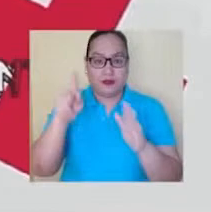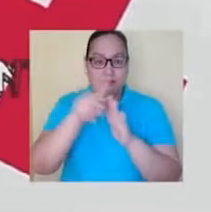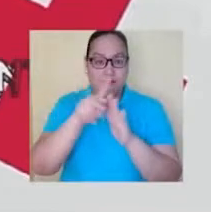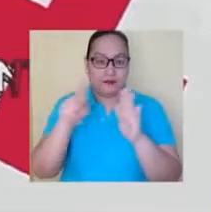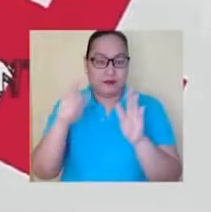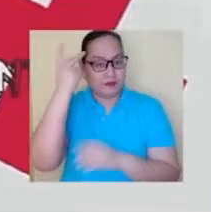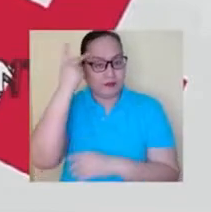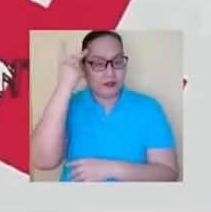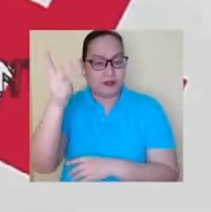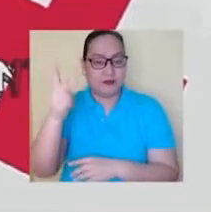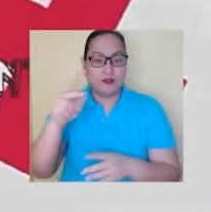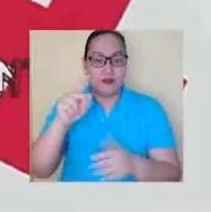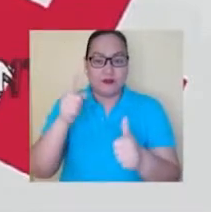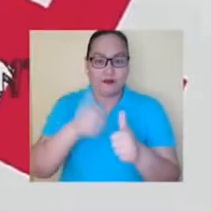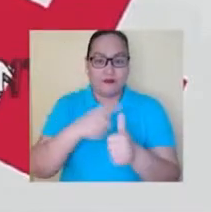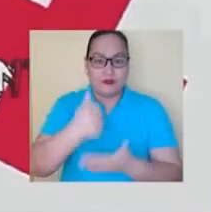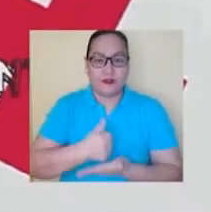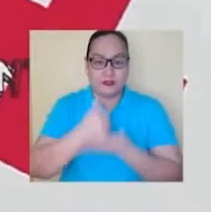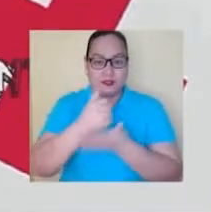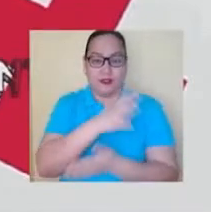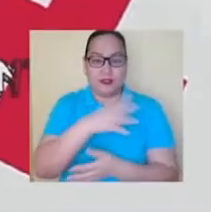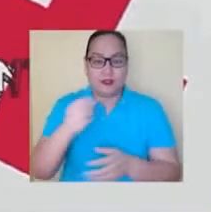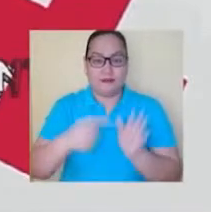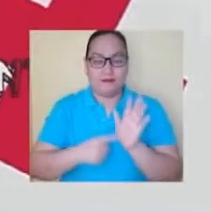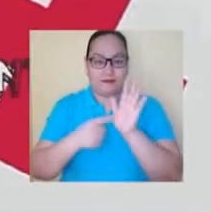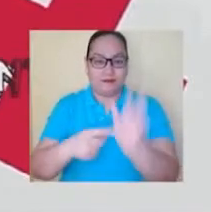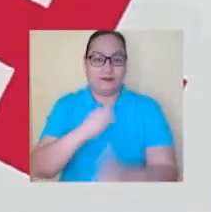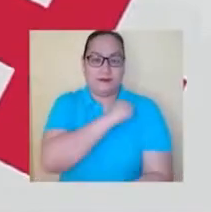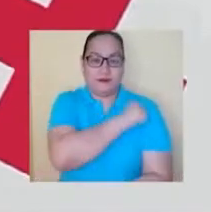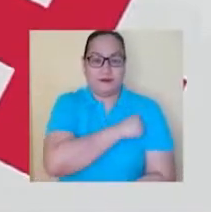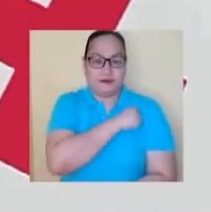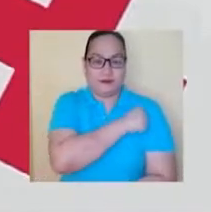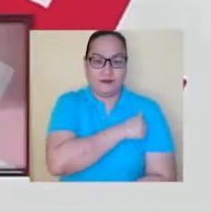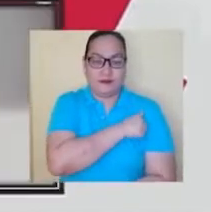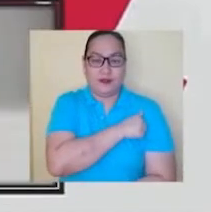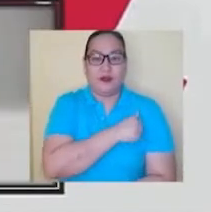and display the characteristics of a good first aider.